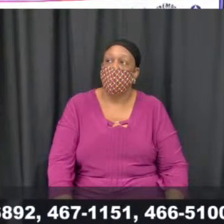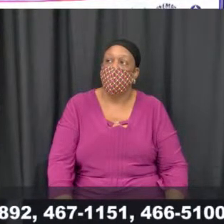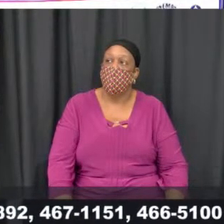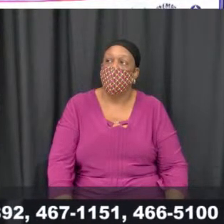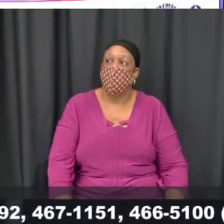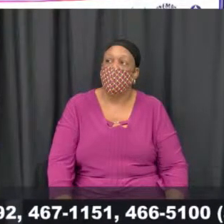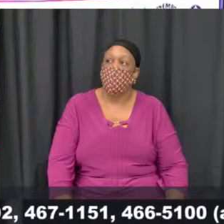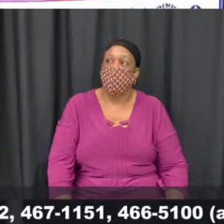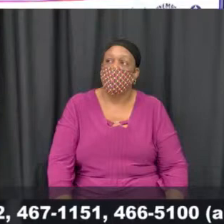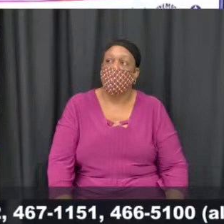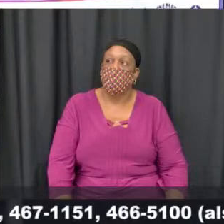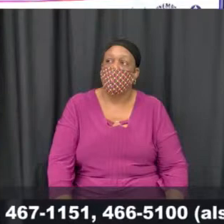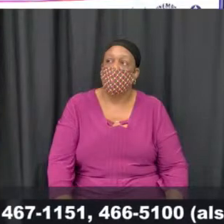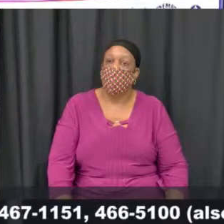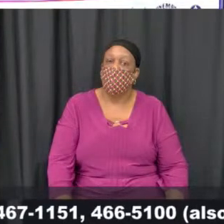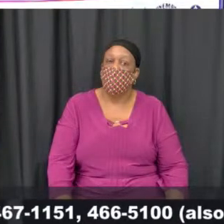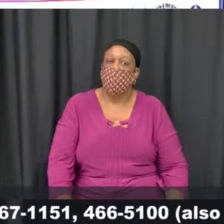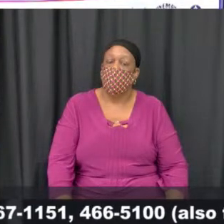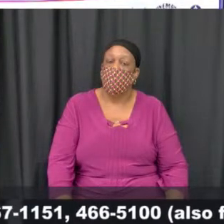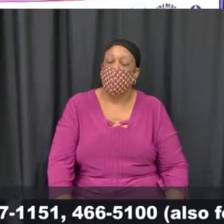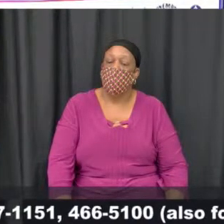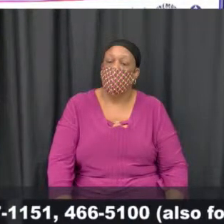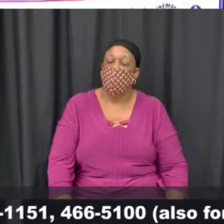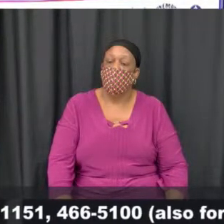which regulation is it?